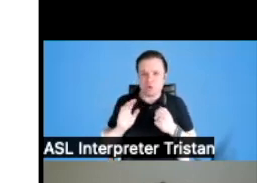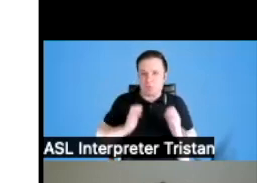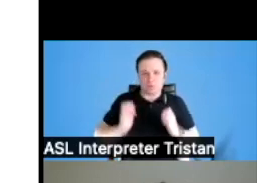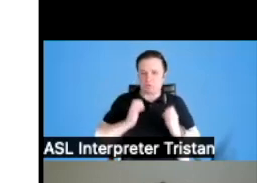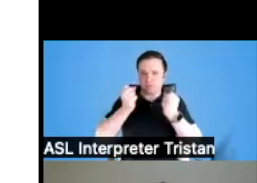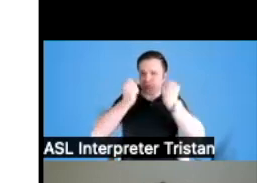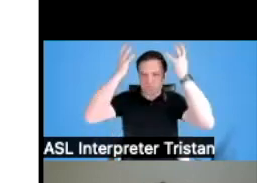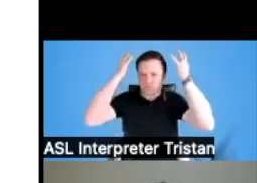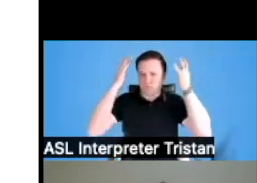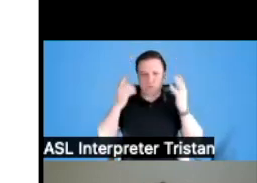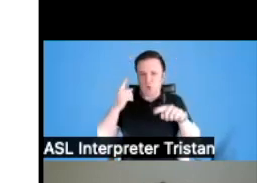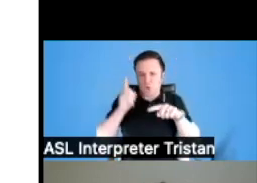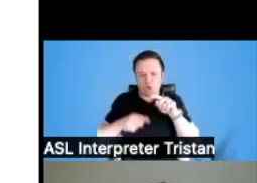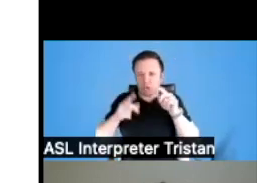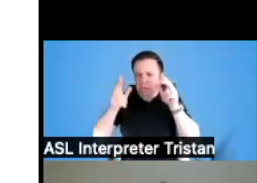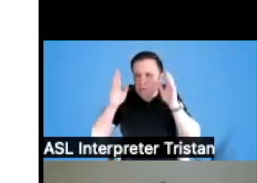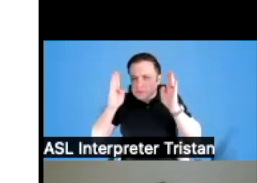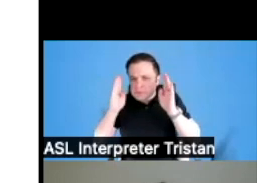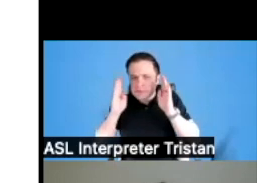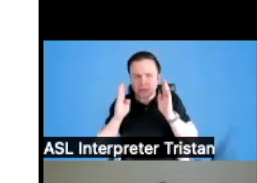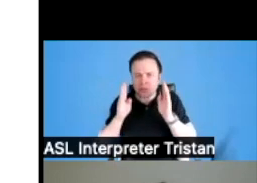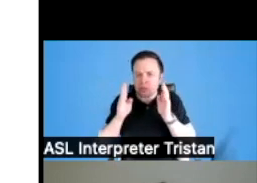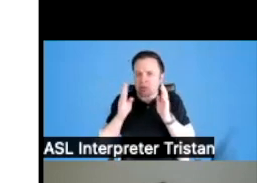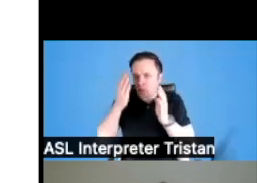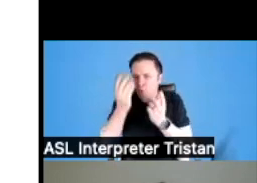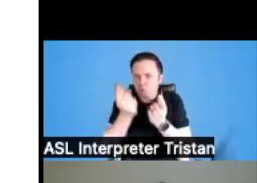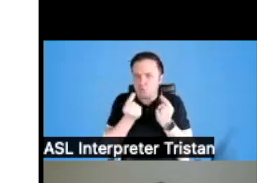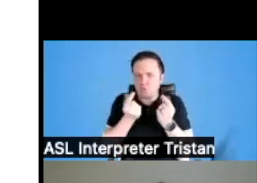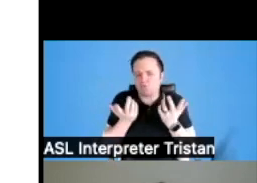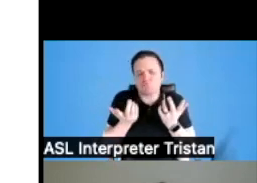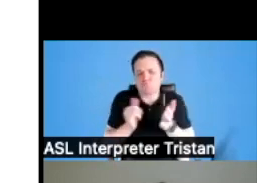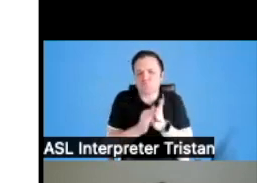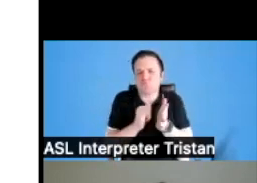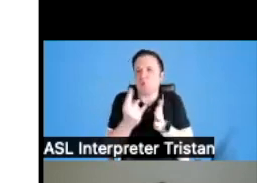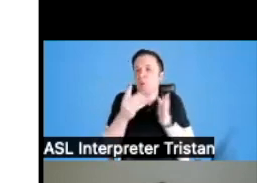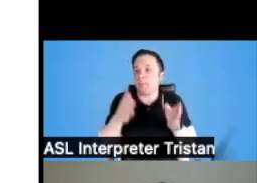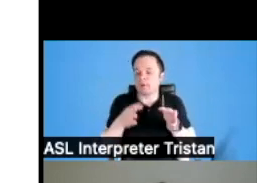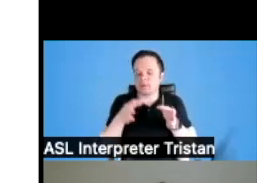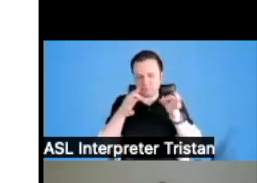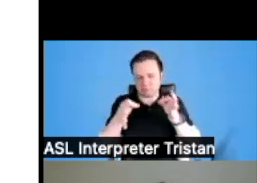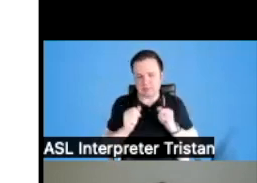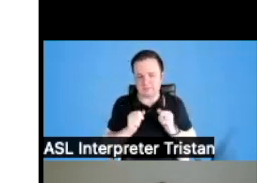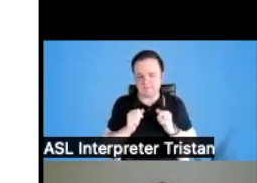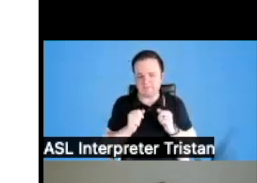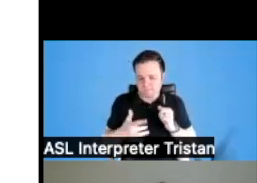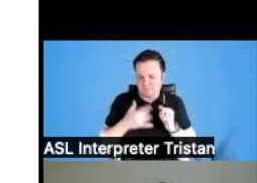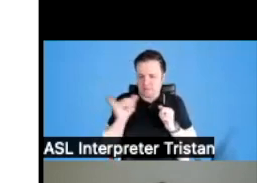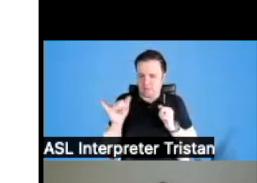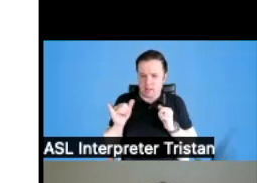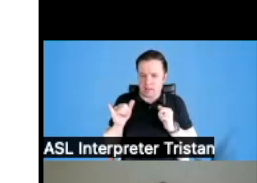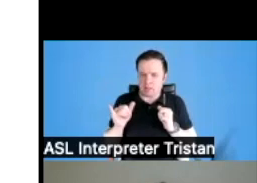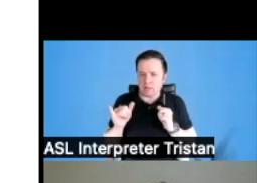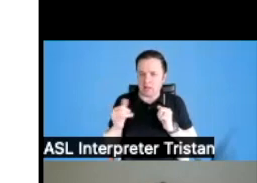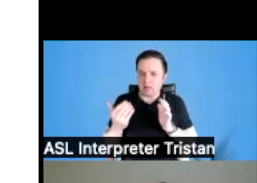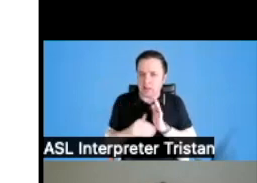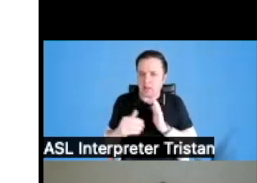to really be able to listen in a meaningful way. Like one person described this as a constant triggering. She